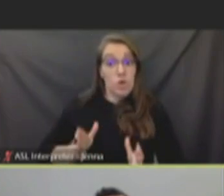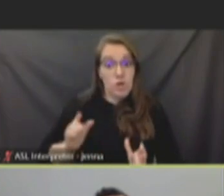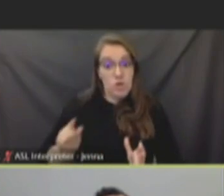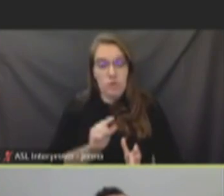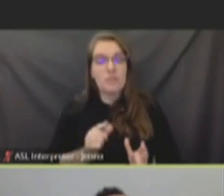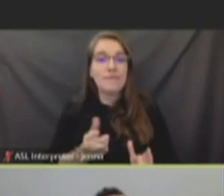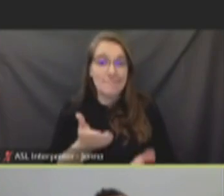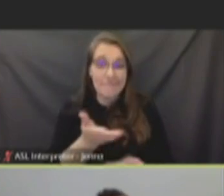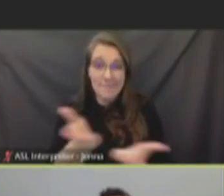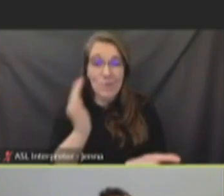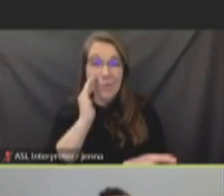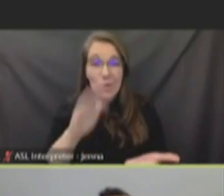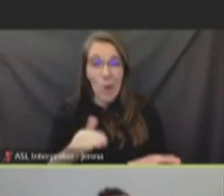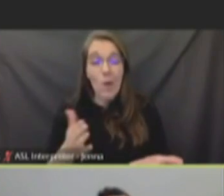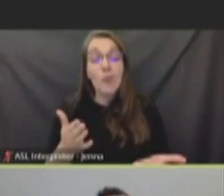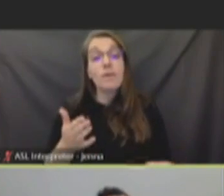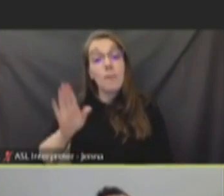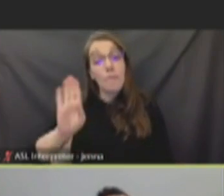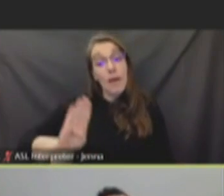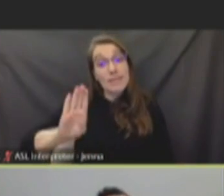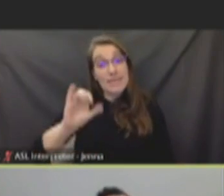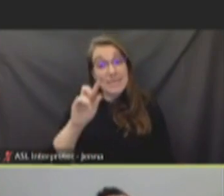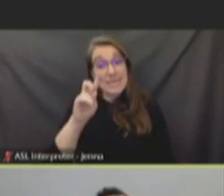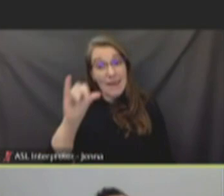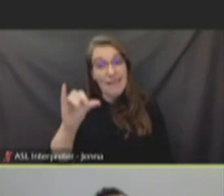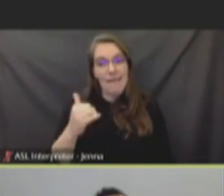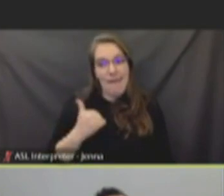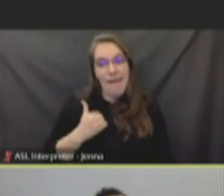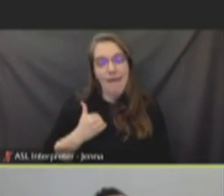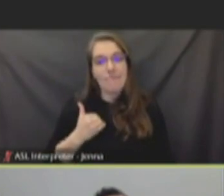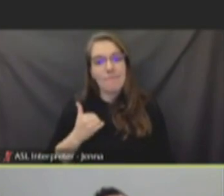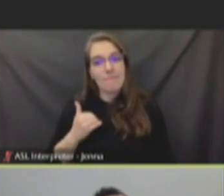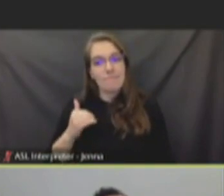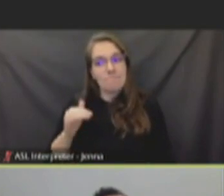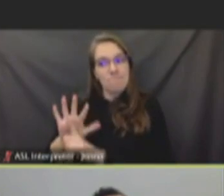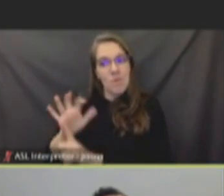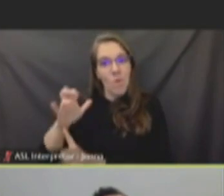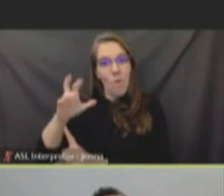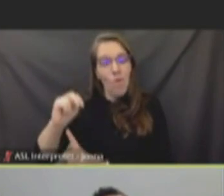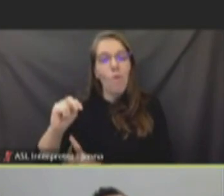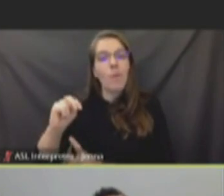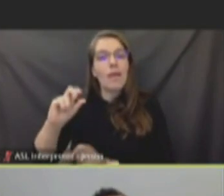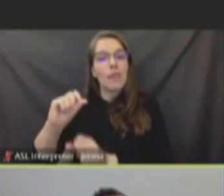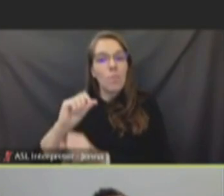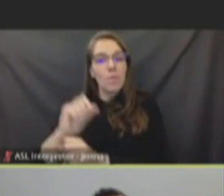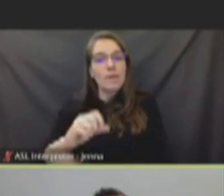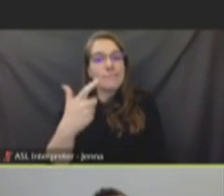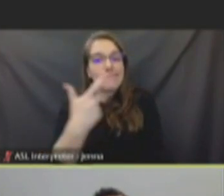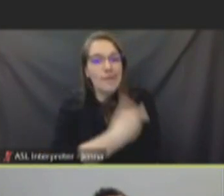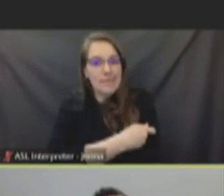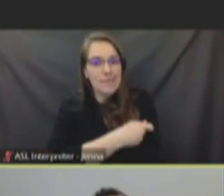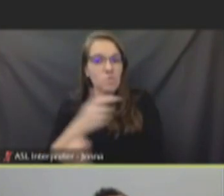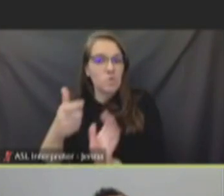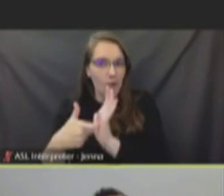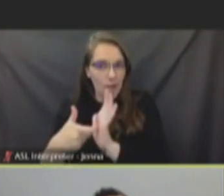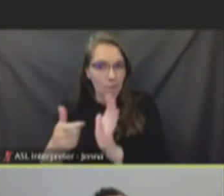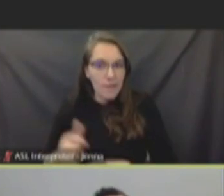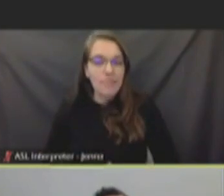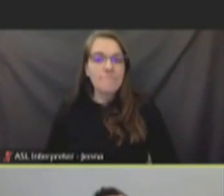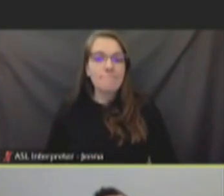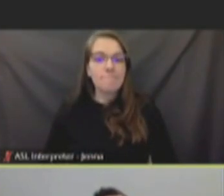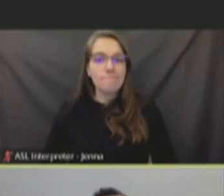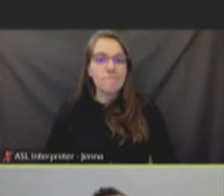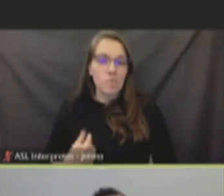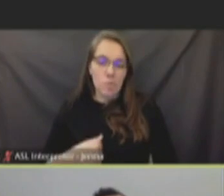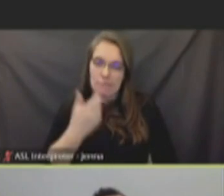sure, know, the city of Boston has its own employment vaccination requirement, and we understand how